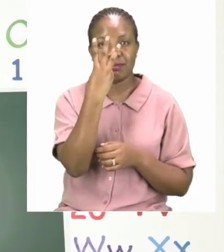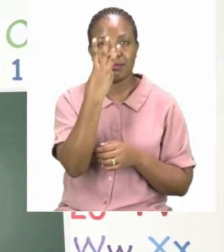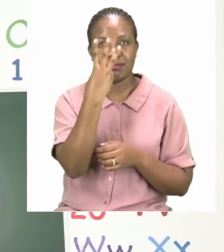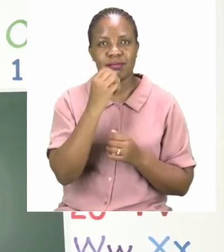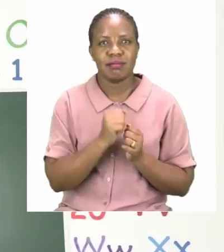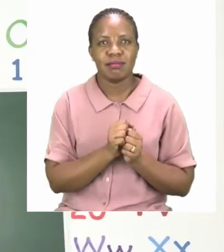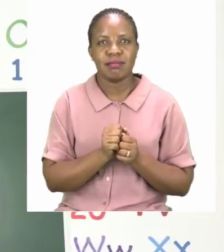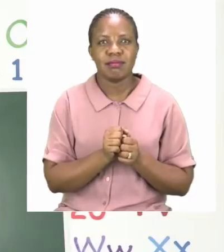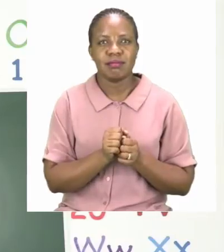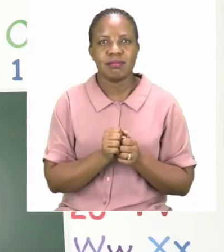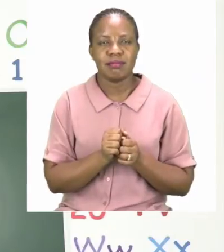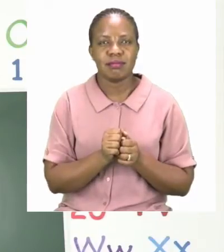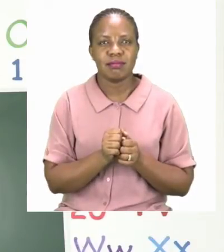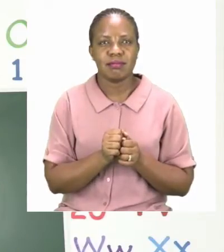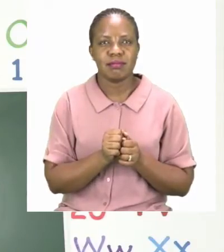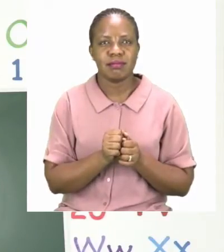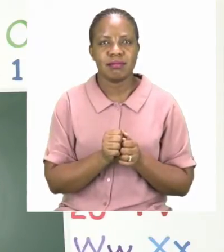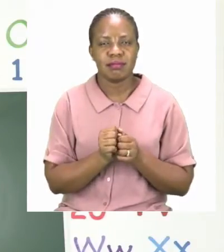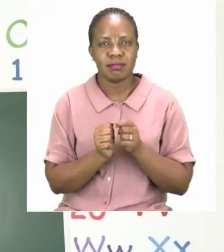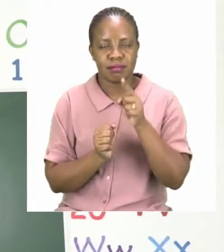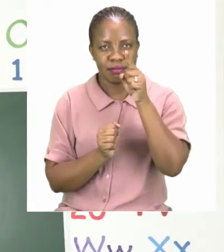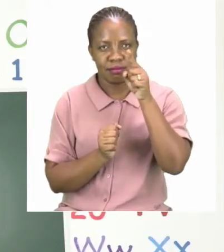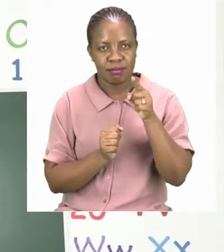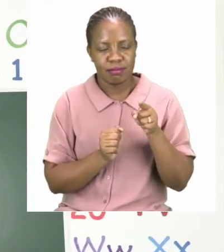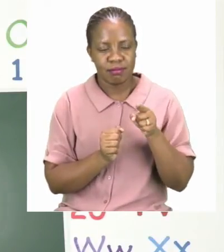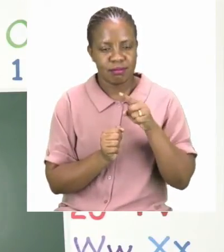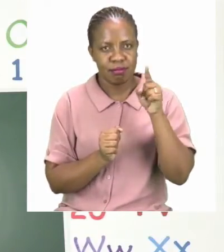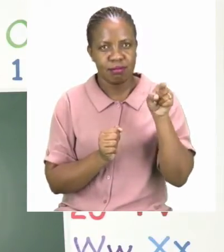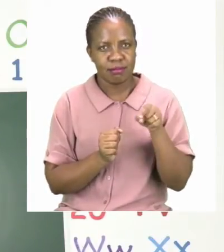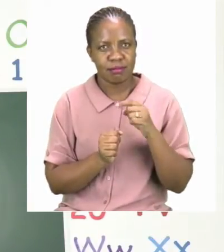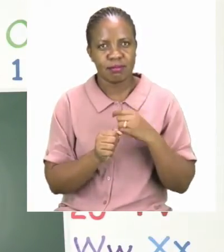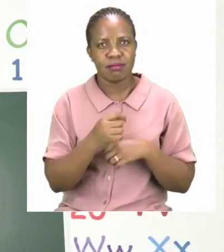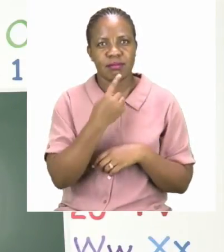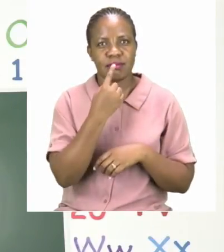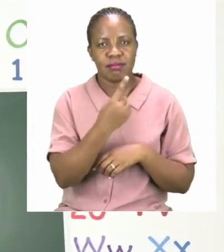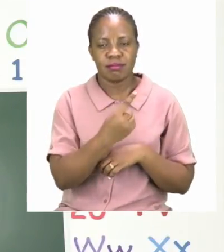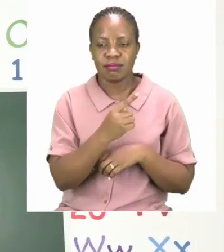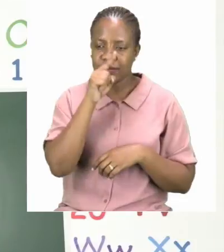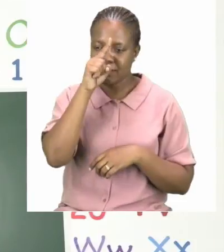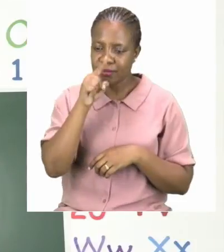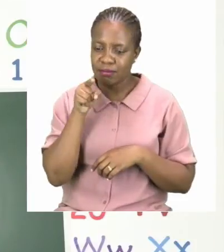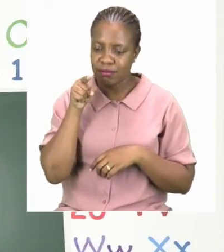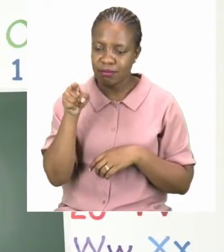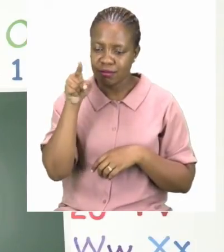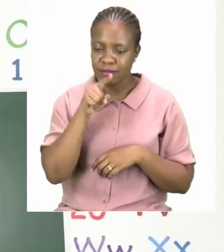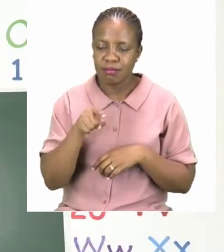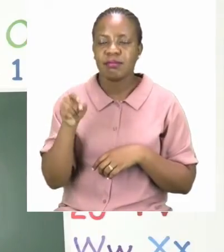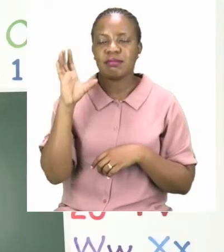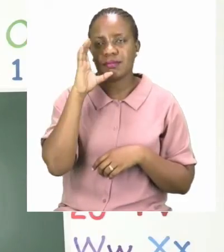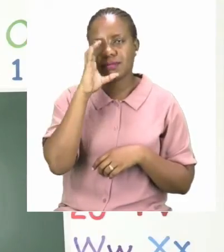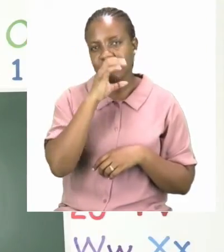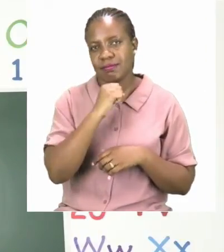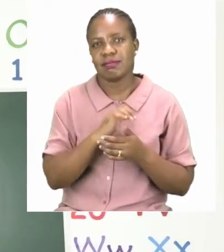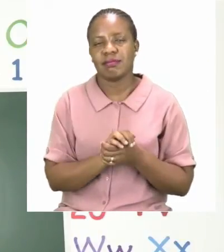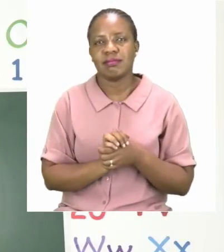And then after that, we have 1. So we need to find out what is supposed to